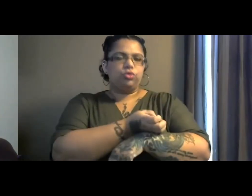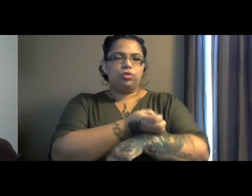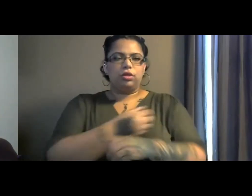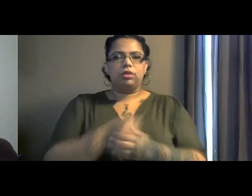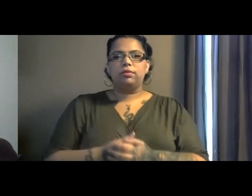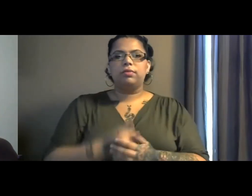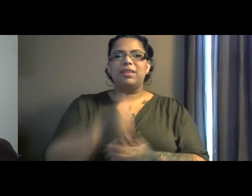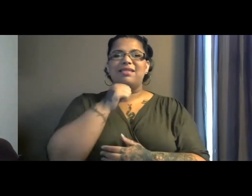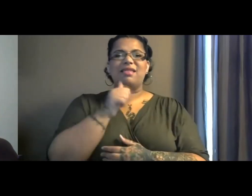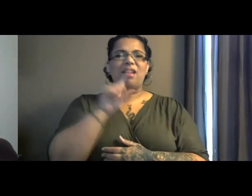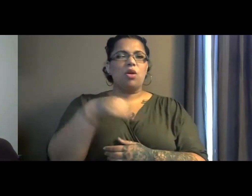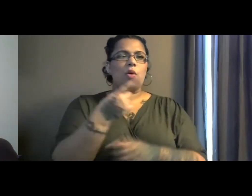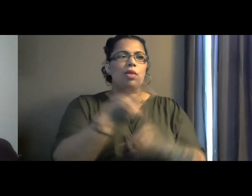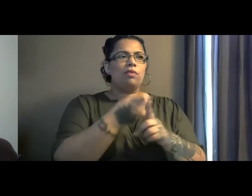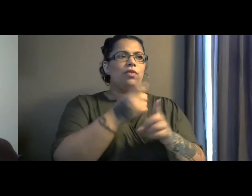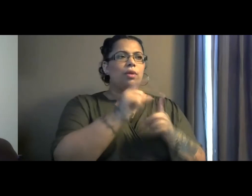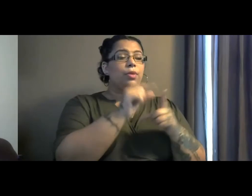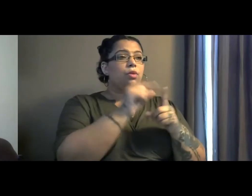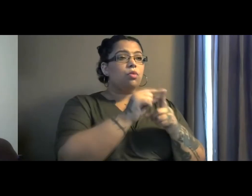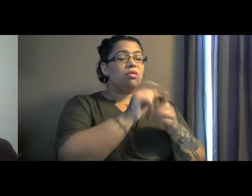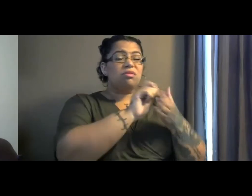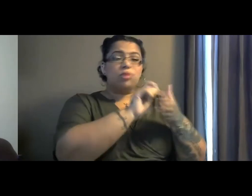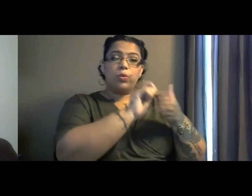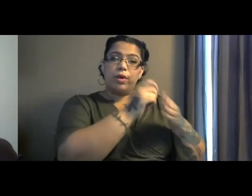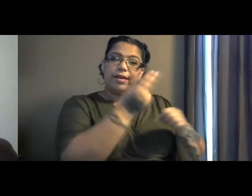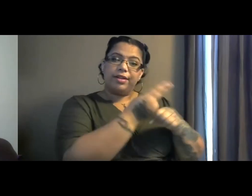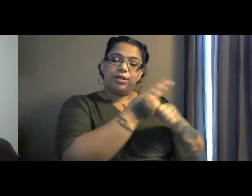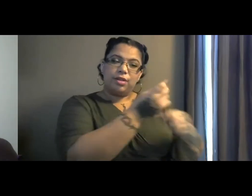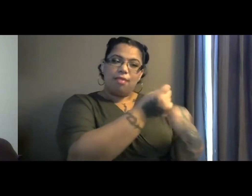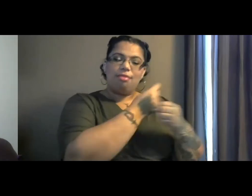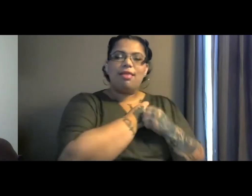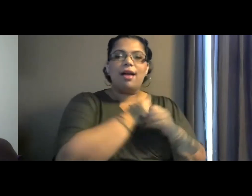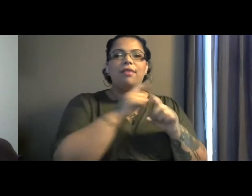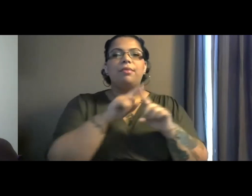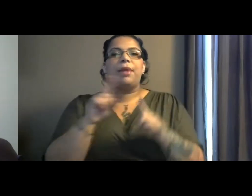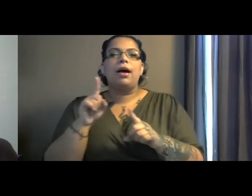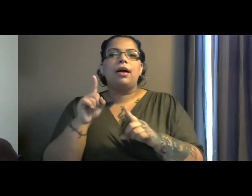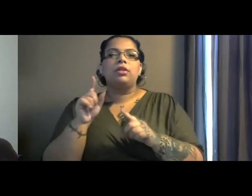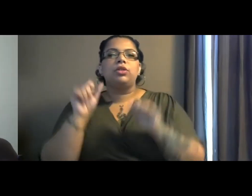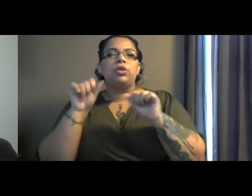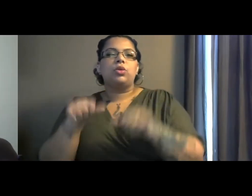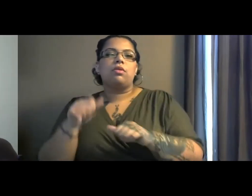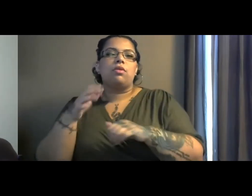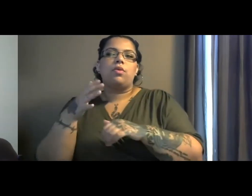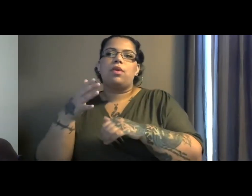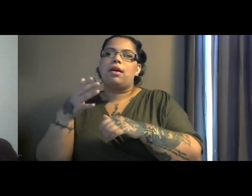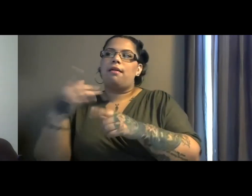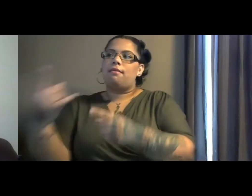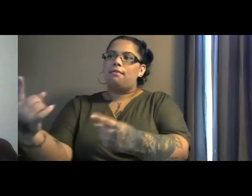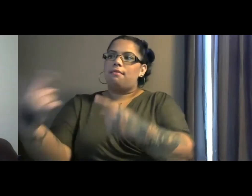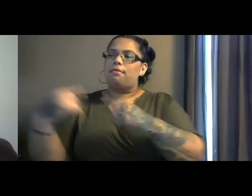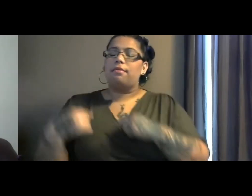from these words that were written with so much love, but also that comes to you